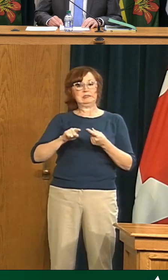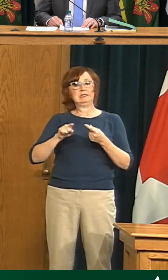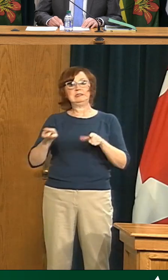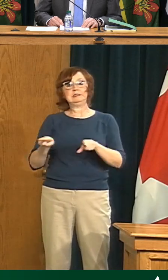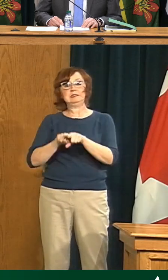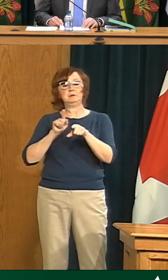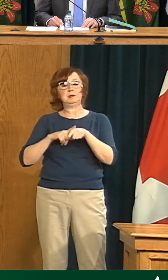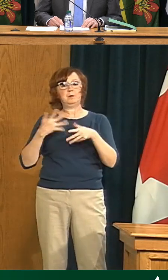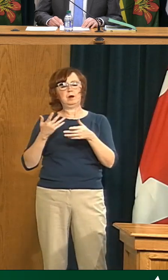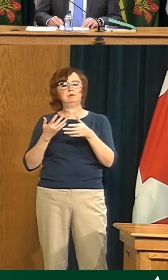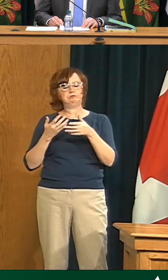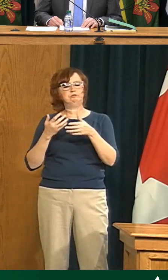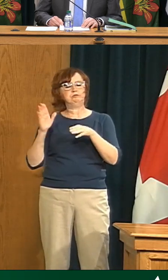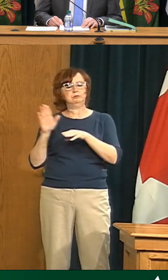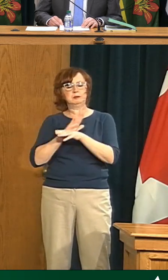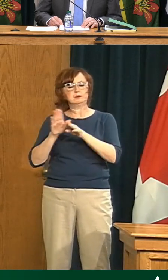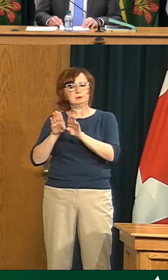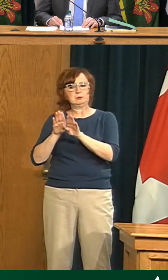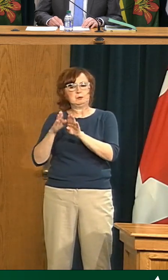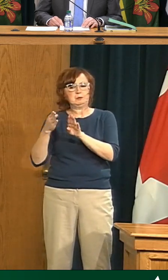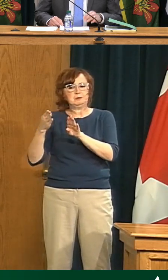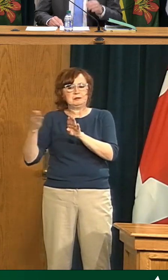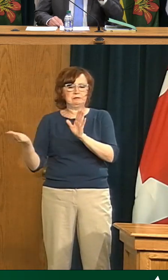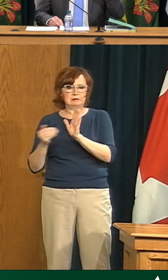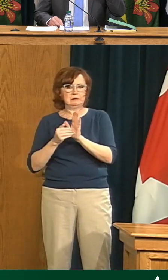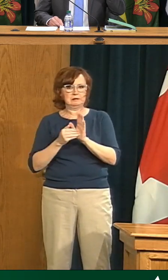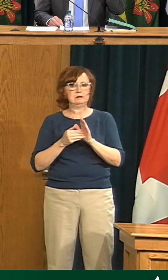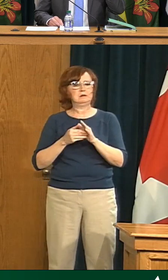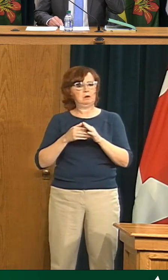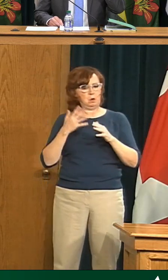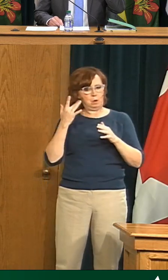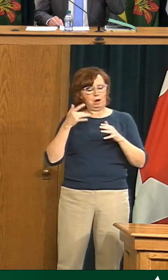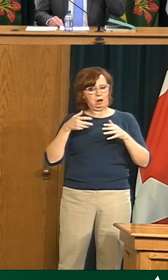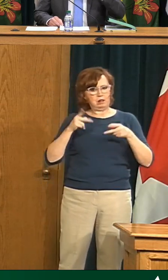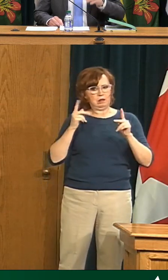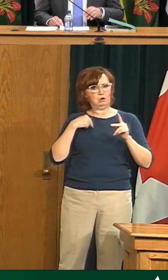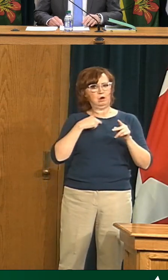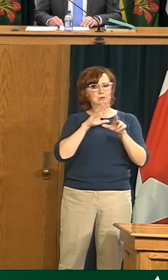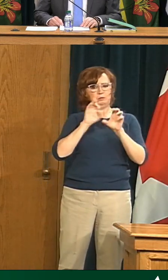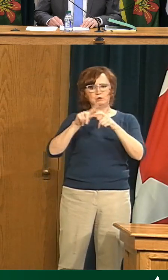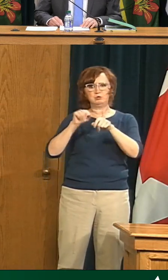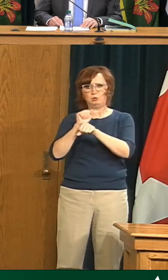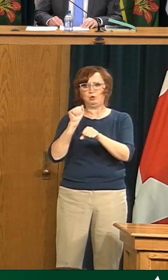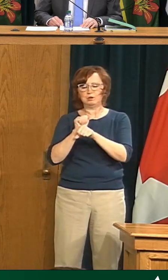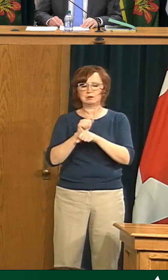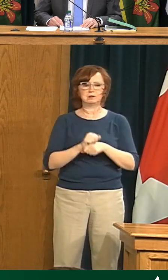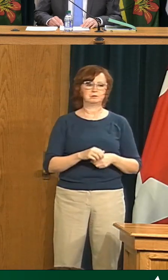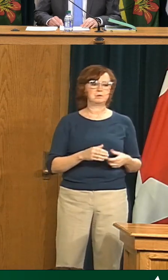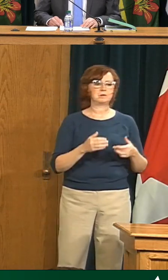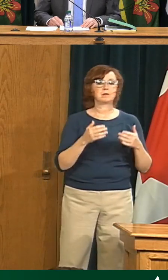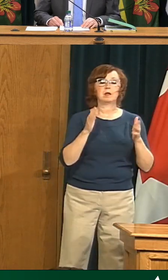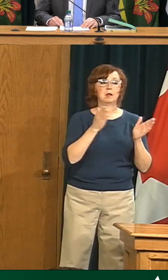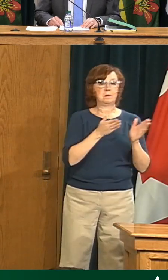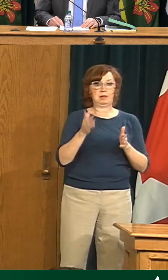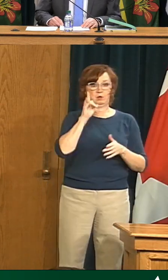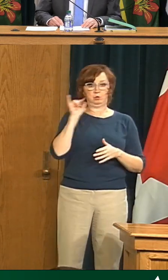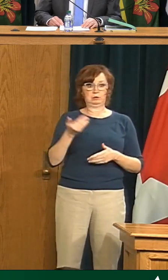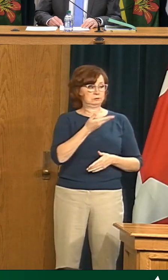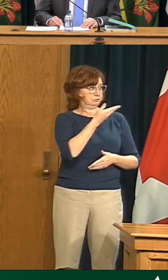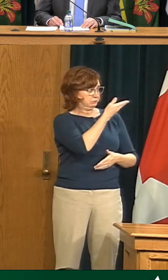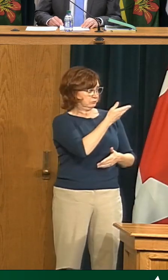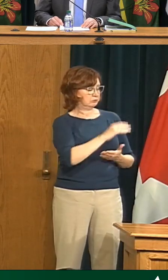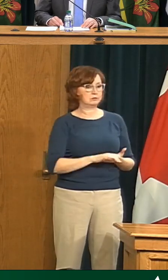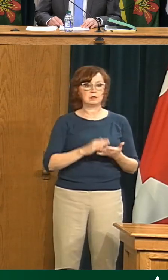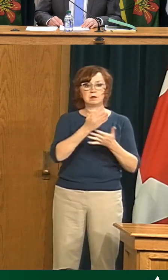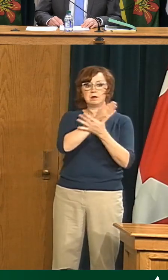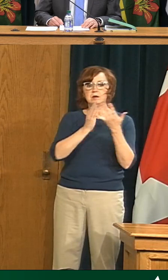work. So with that goal in mind, here's our plan. Over the next several weeks, restrictions will be gradually lifted, adding